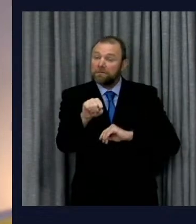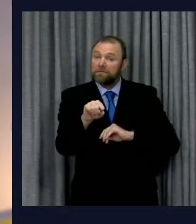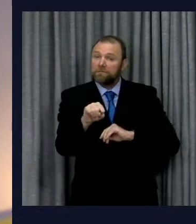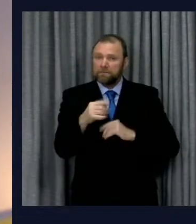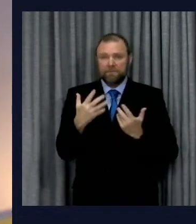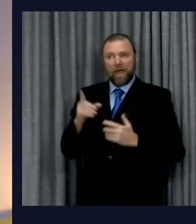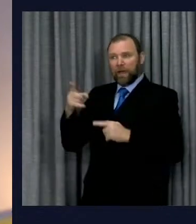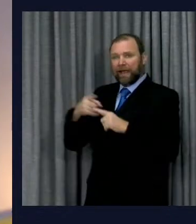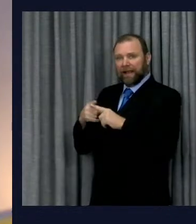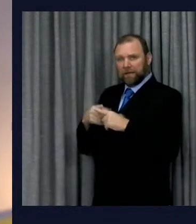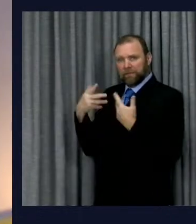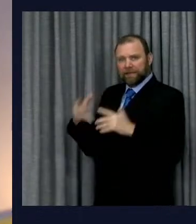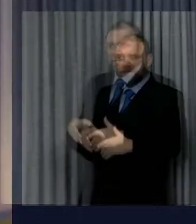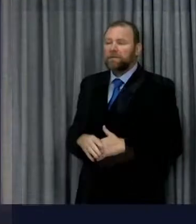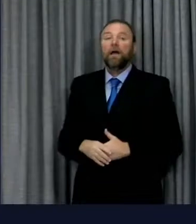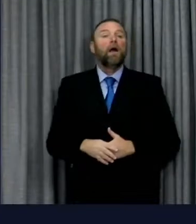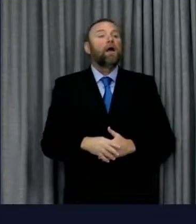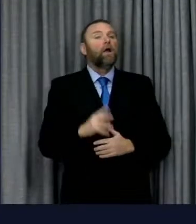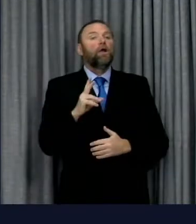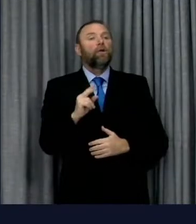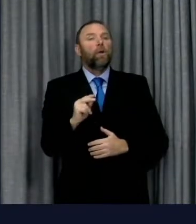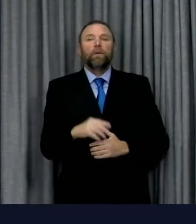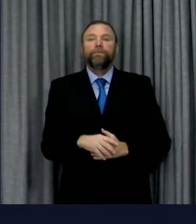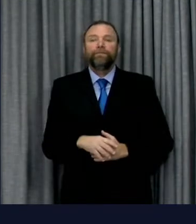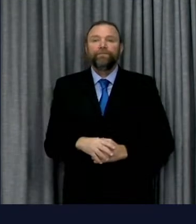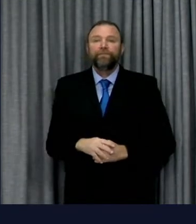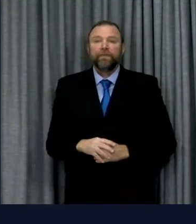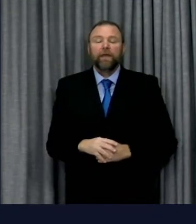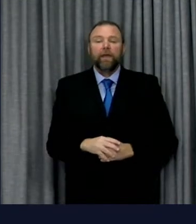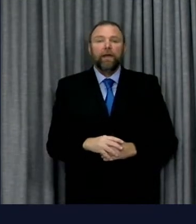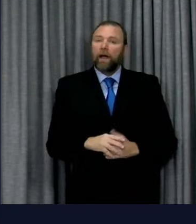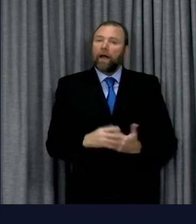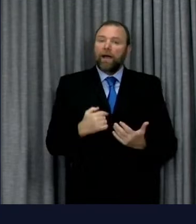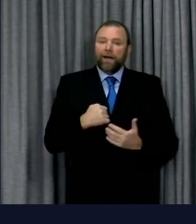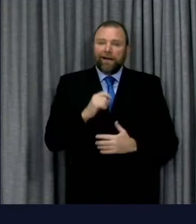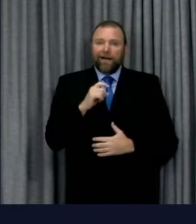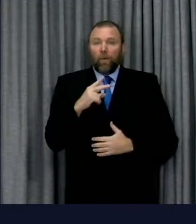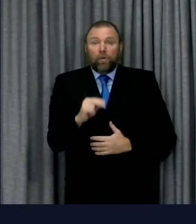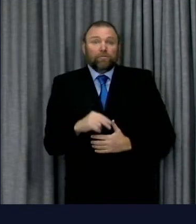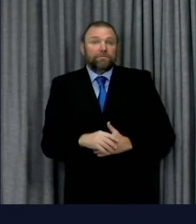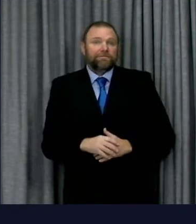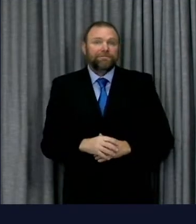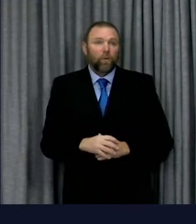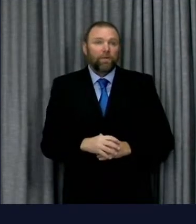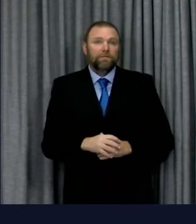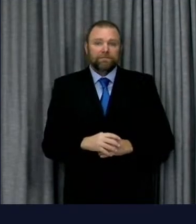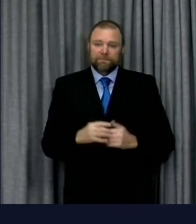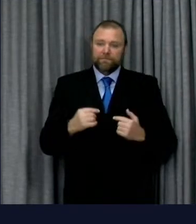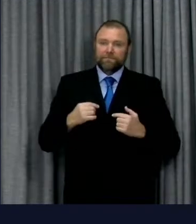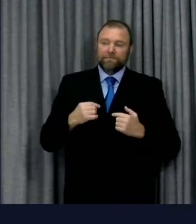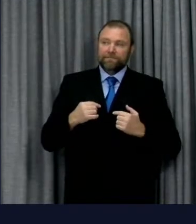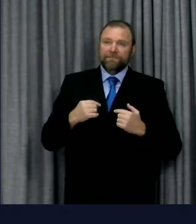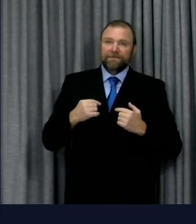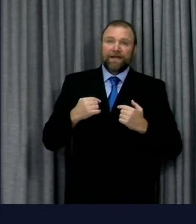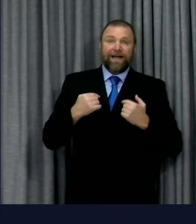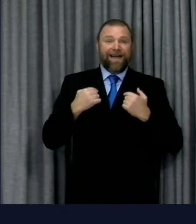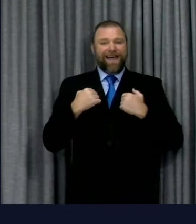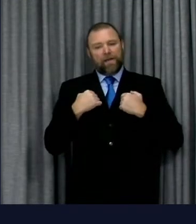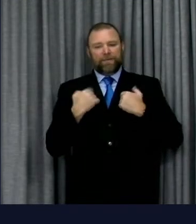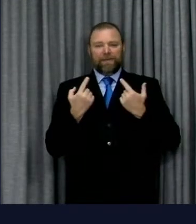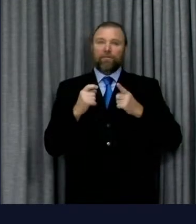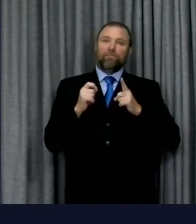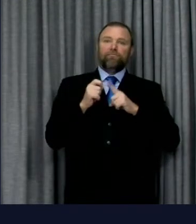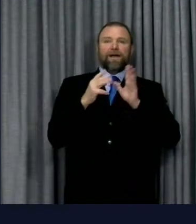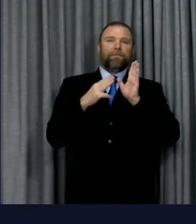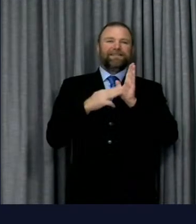given what England is now doing? No, Rob, I won't, because I'm the Prime Minister of